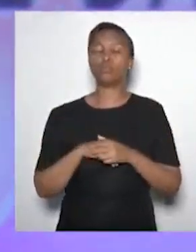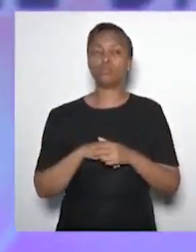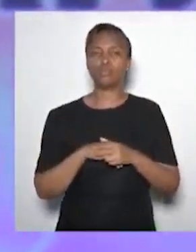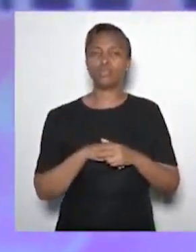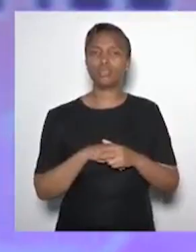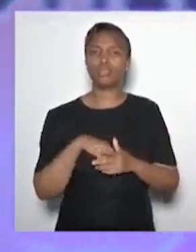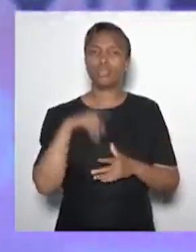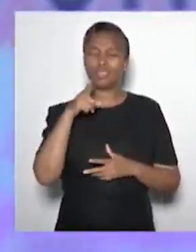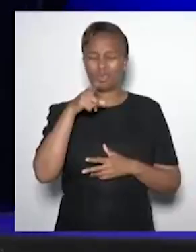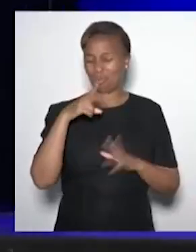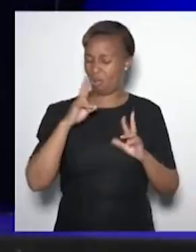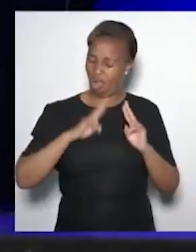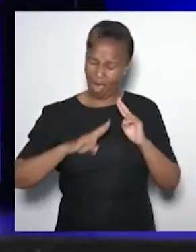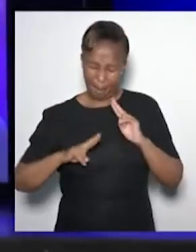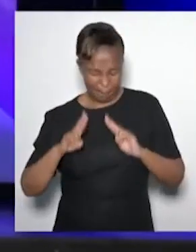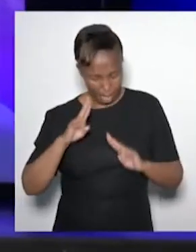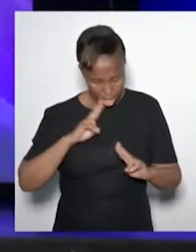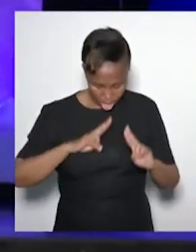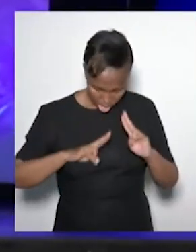very humble,